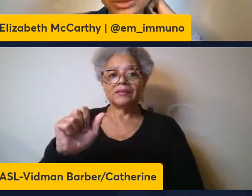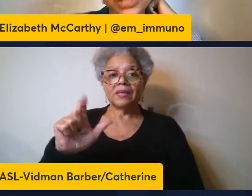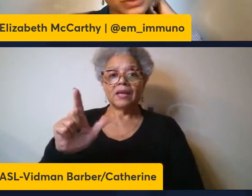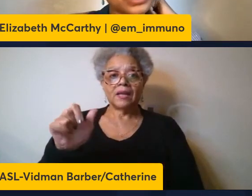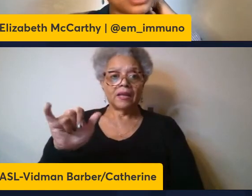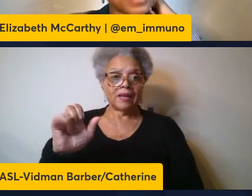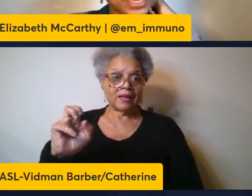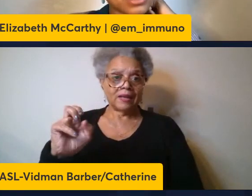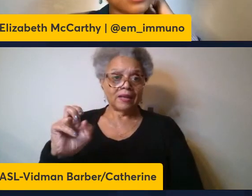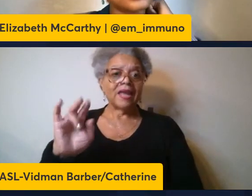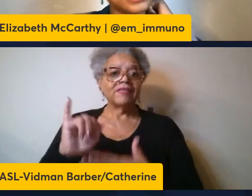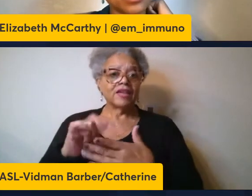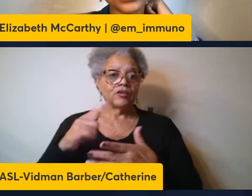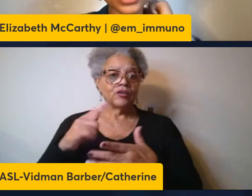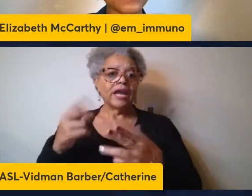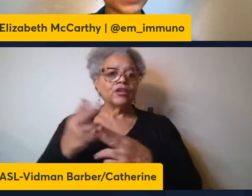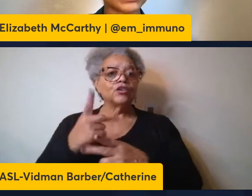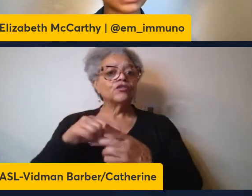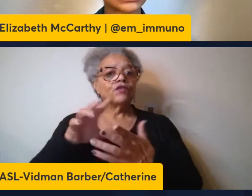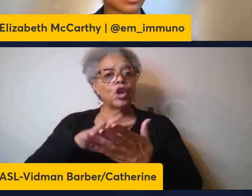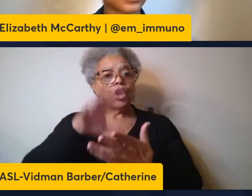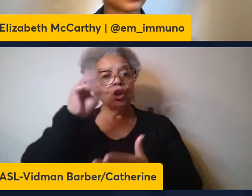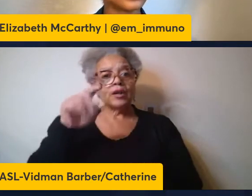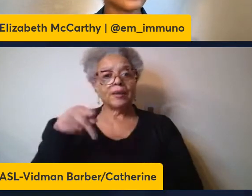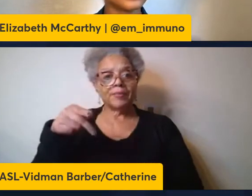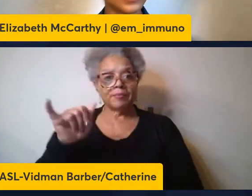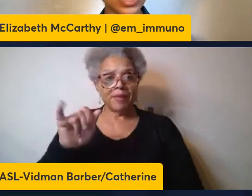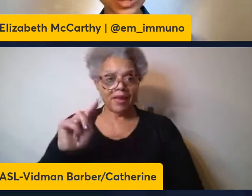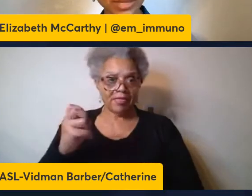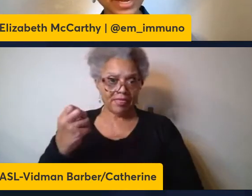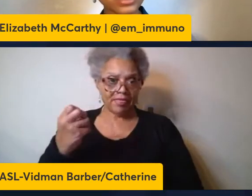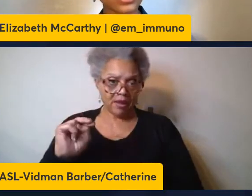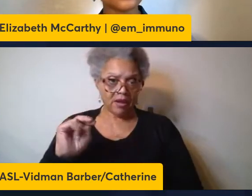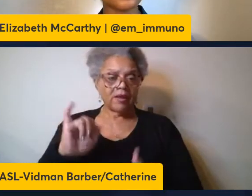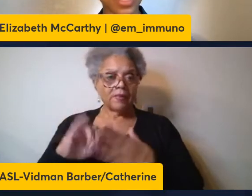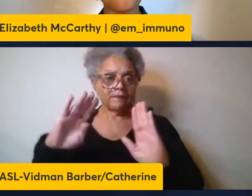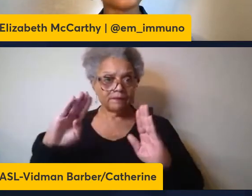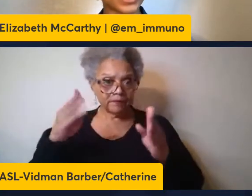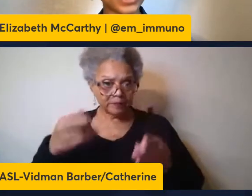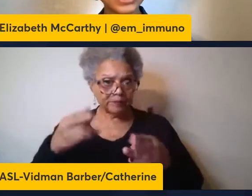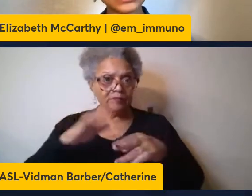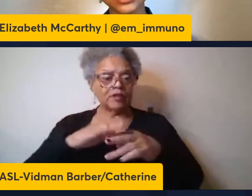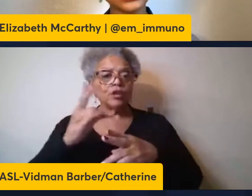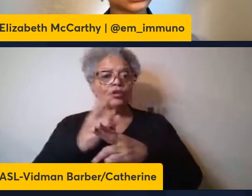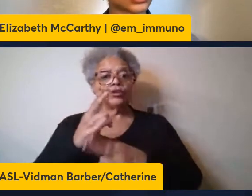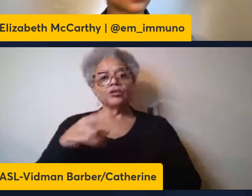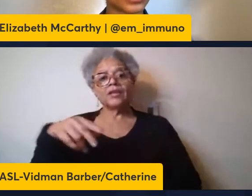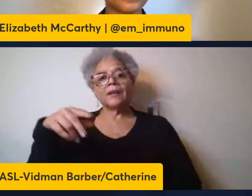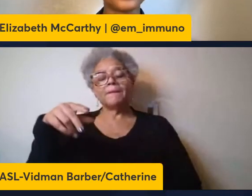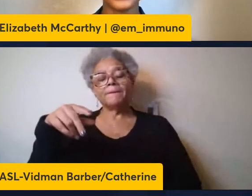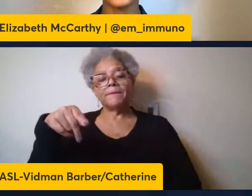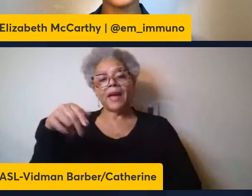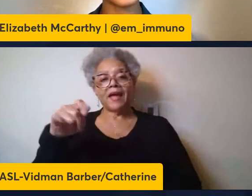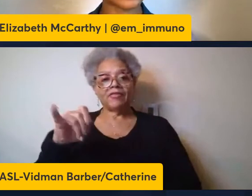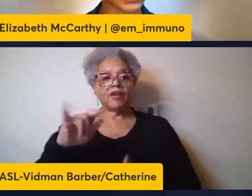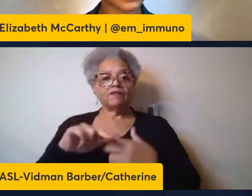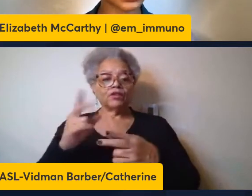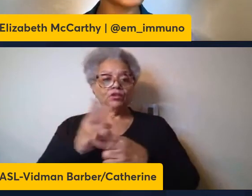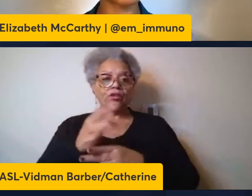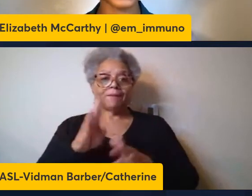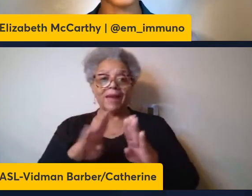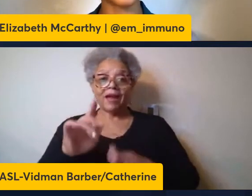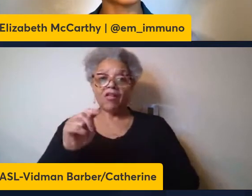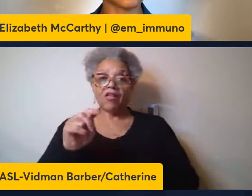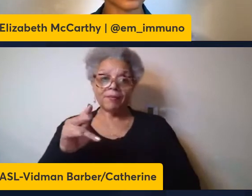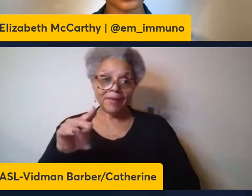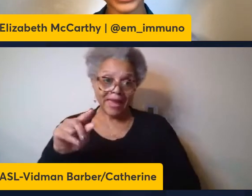that I used for learning Python. And it really focuses a lot on using Python for bioinformatics. And you can start from never having